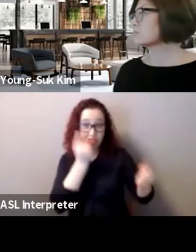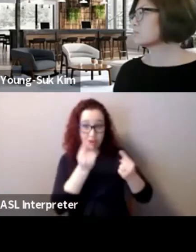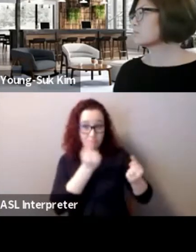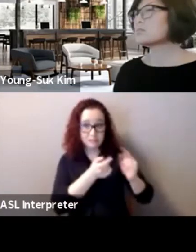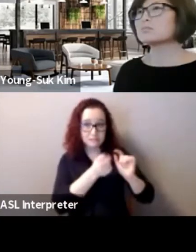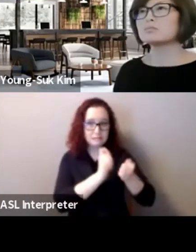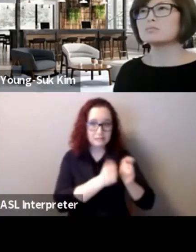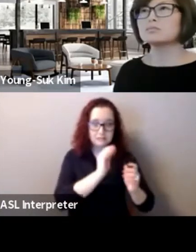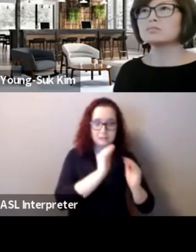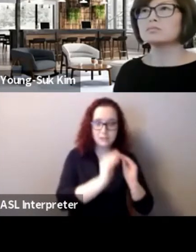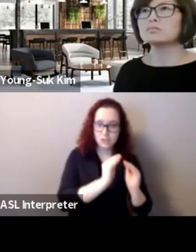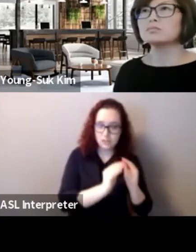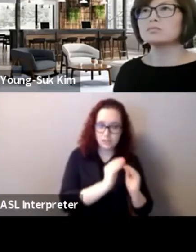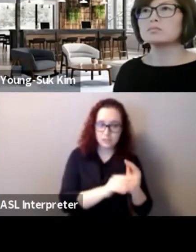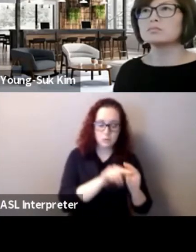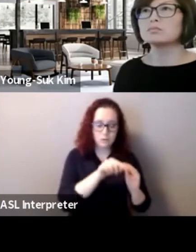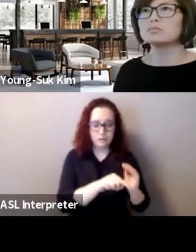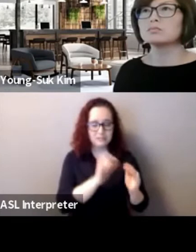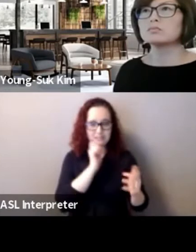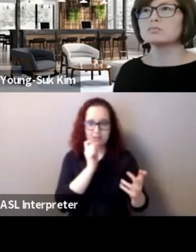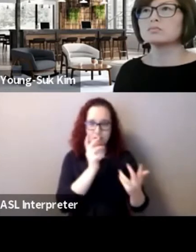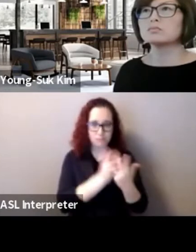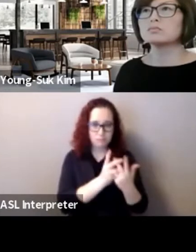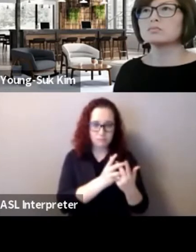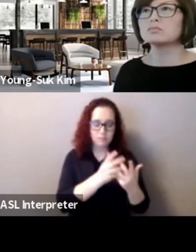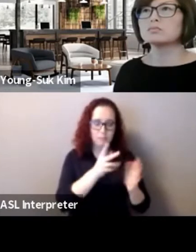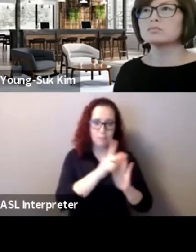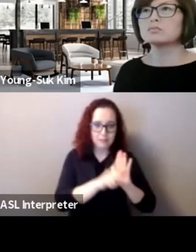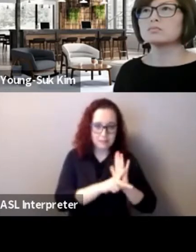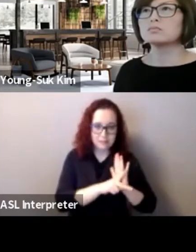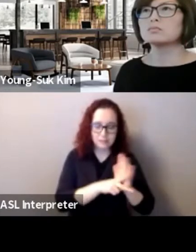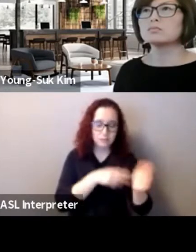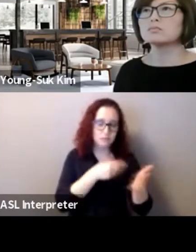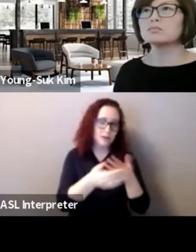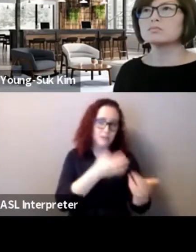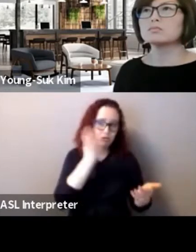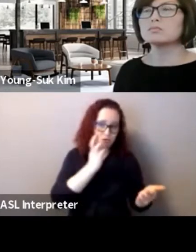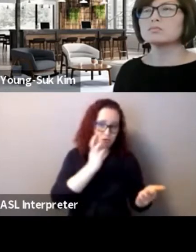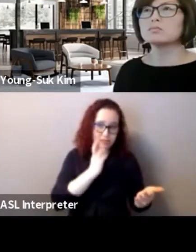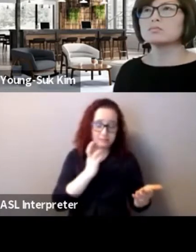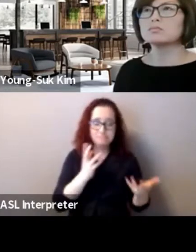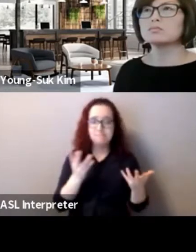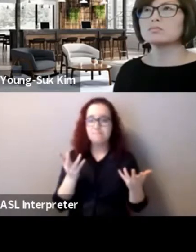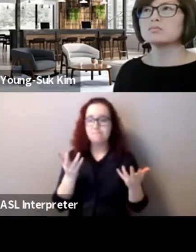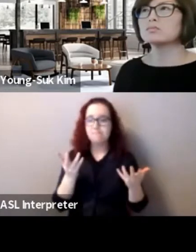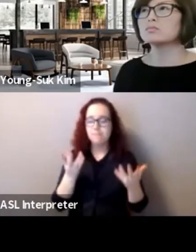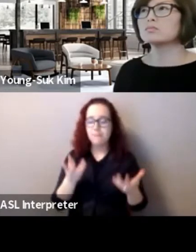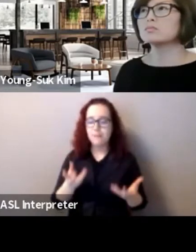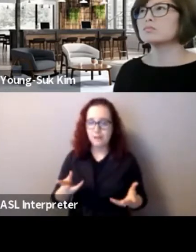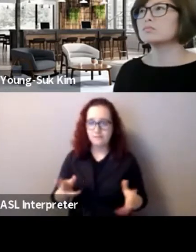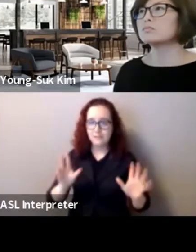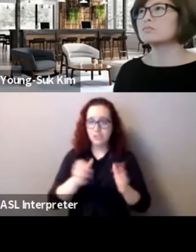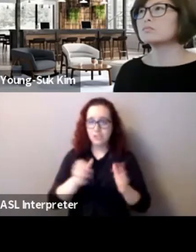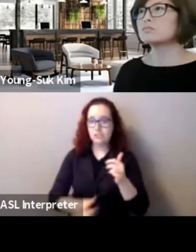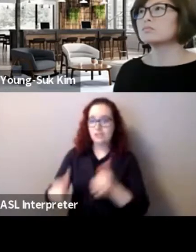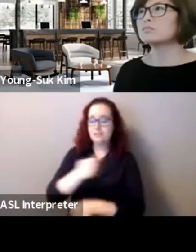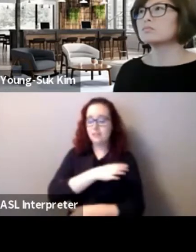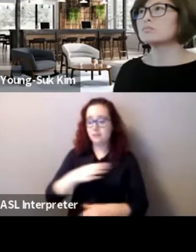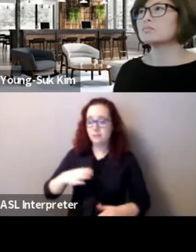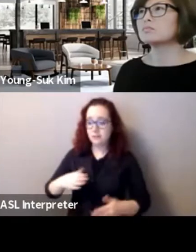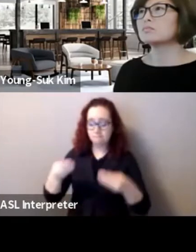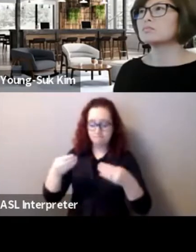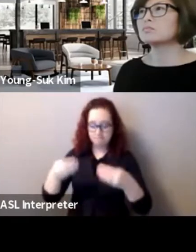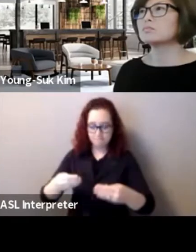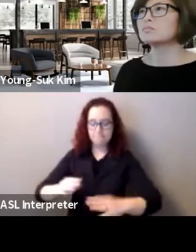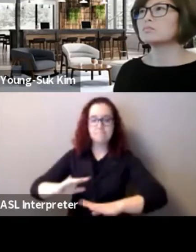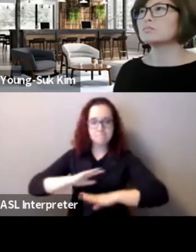or or this is not in line with policies, whatever it might be. Once the SIG Executive Committee is satisfied that it meets